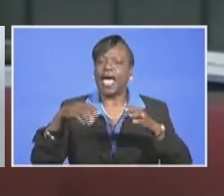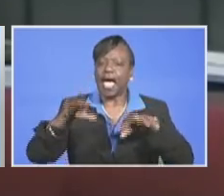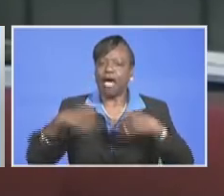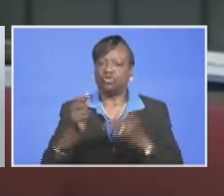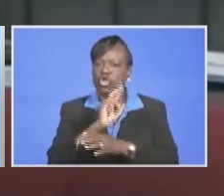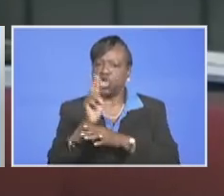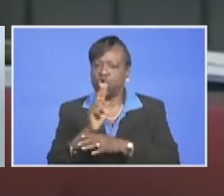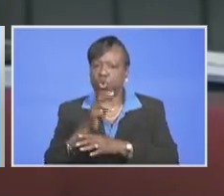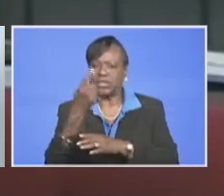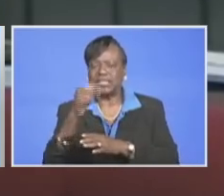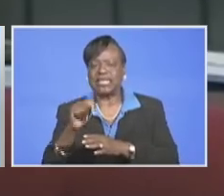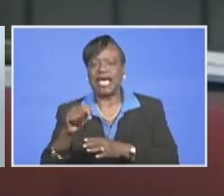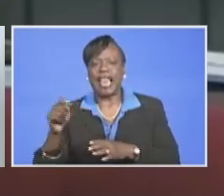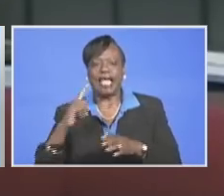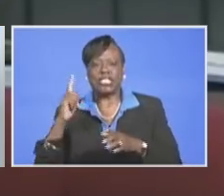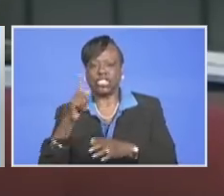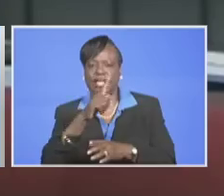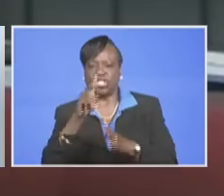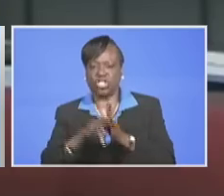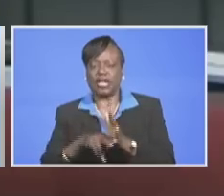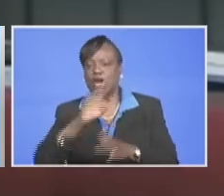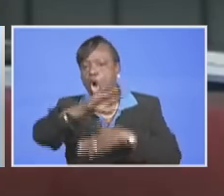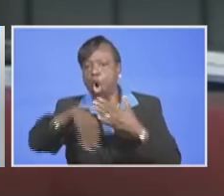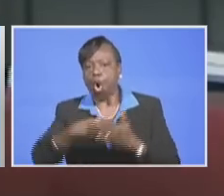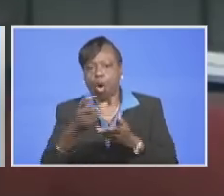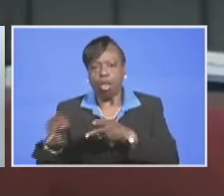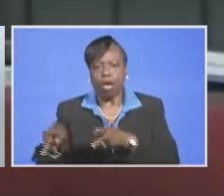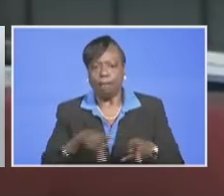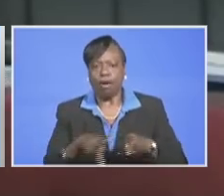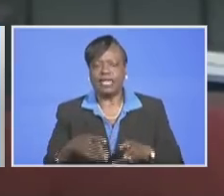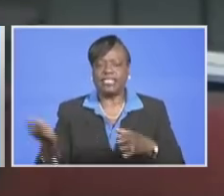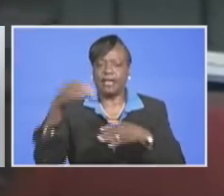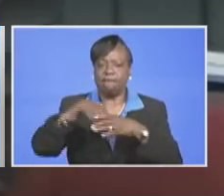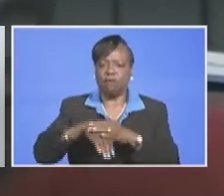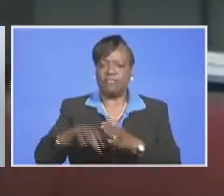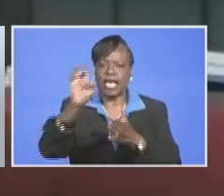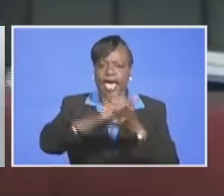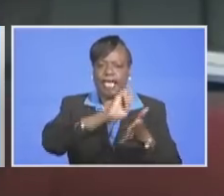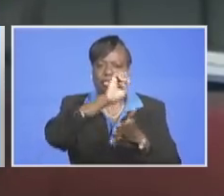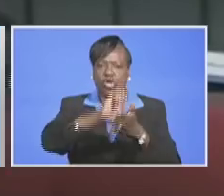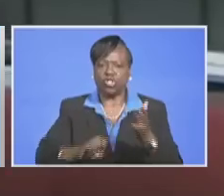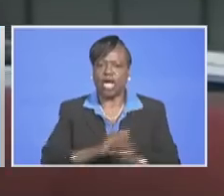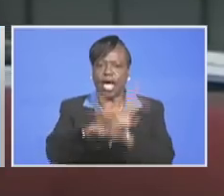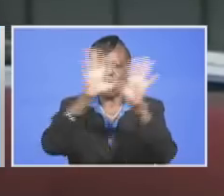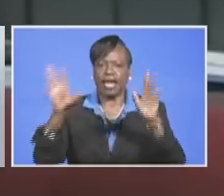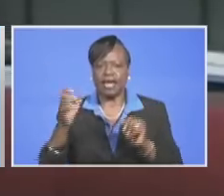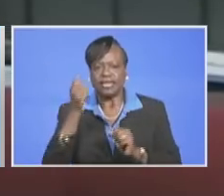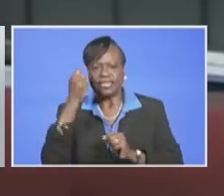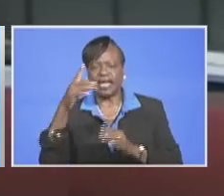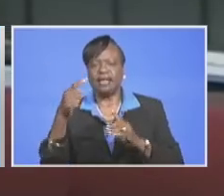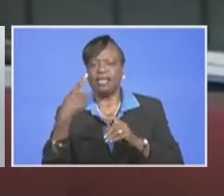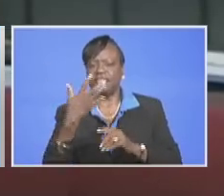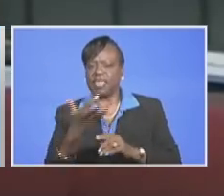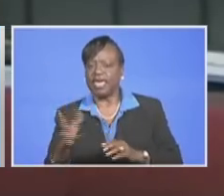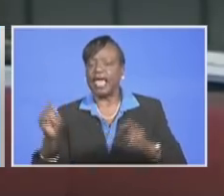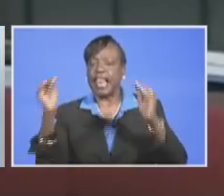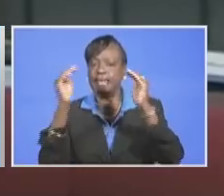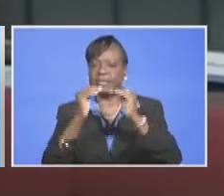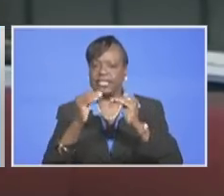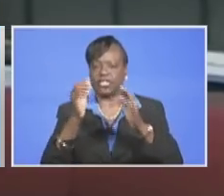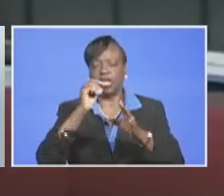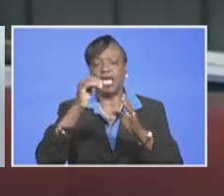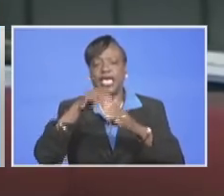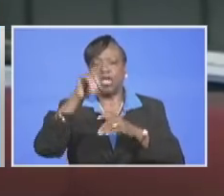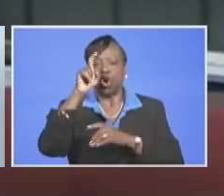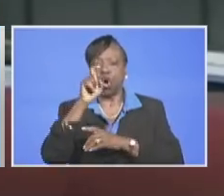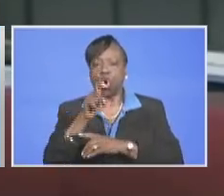these pieces of legislation, and all parties involved in its execution clearly understand their limitations in